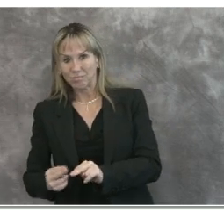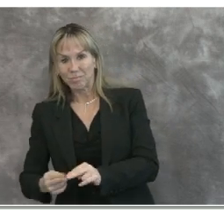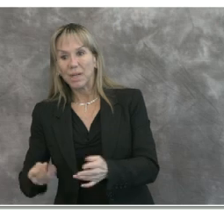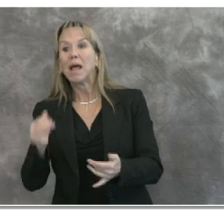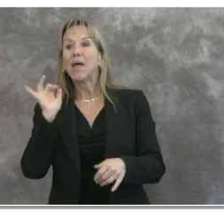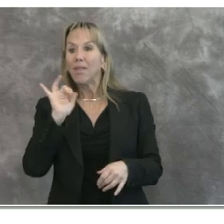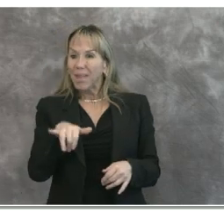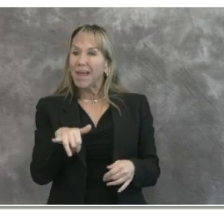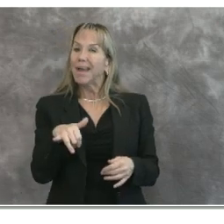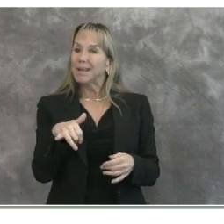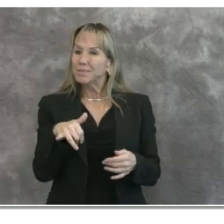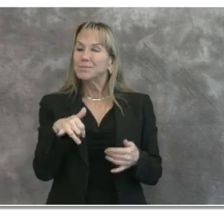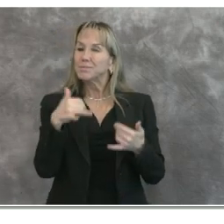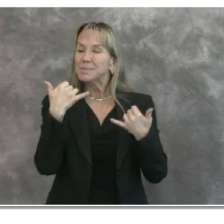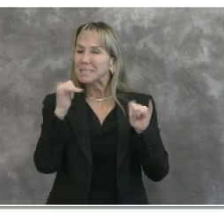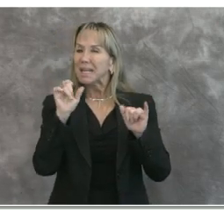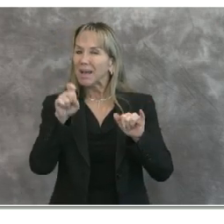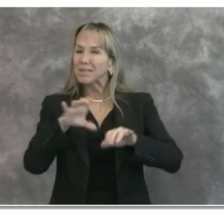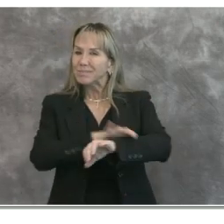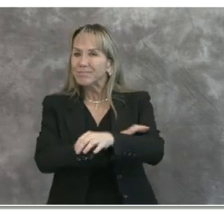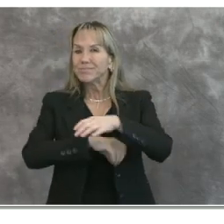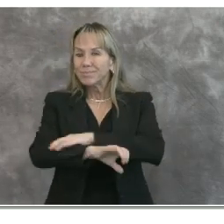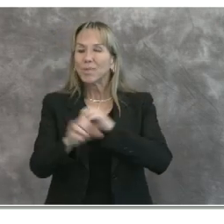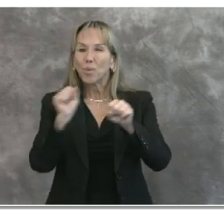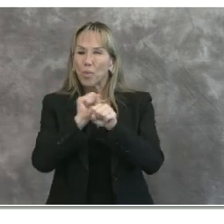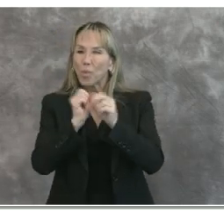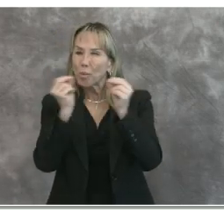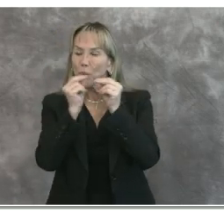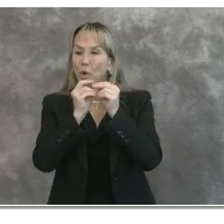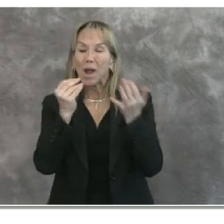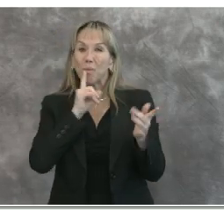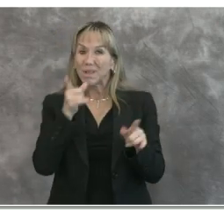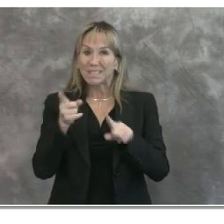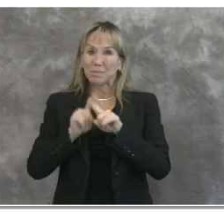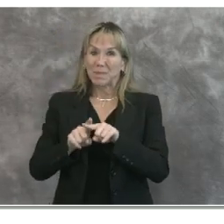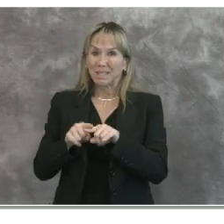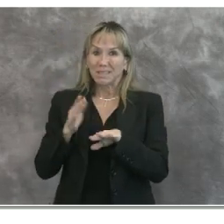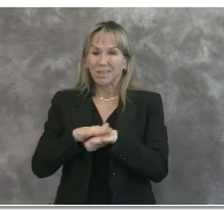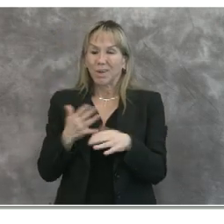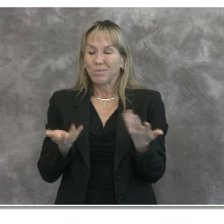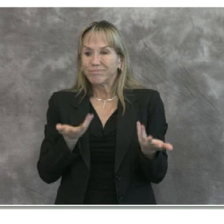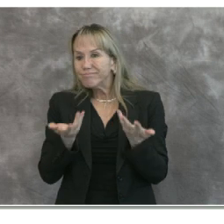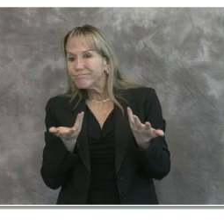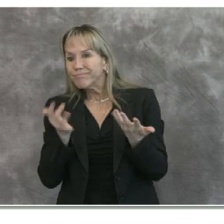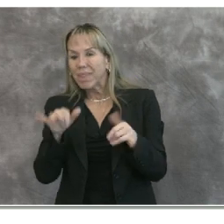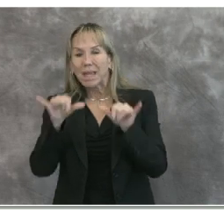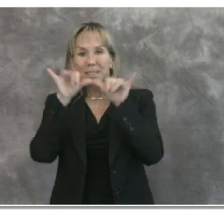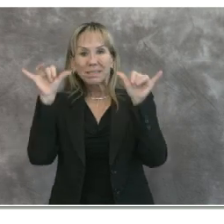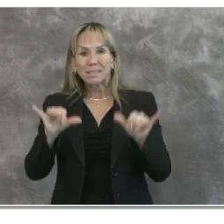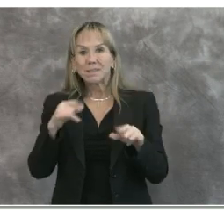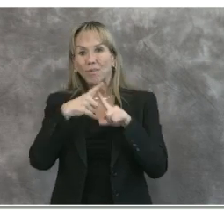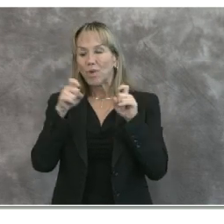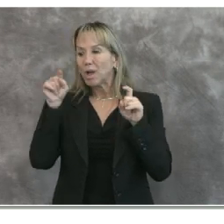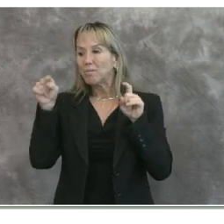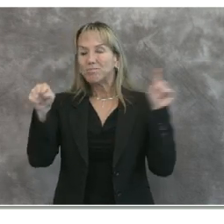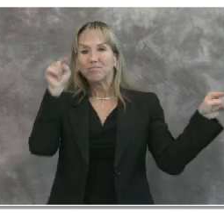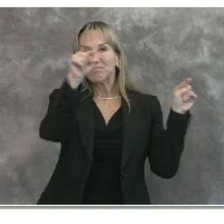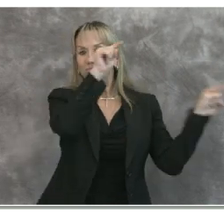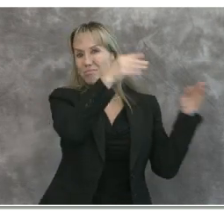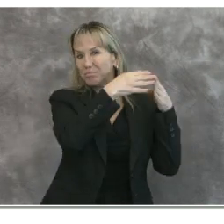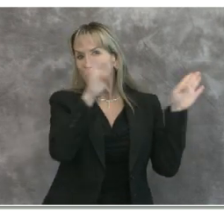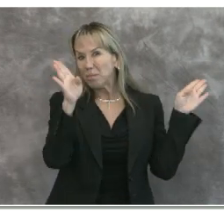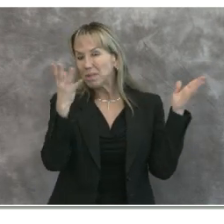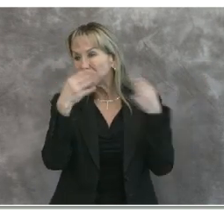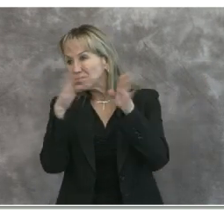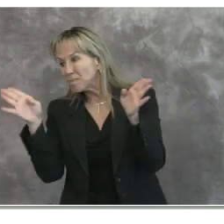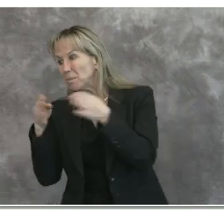an area where there is more work to do, and it's contingent on the assistance from the general public with staying